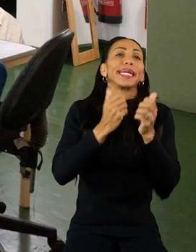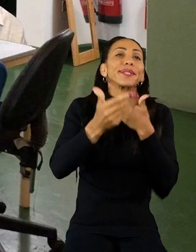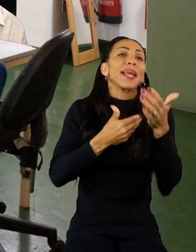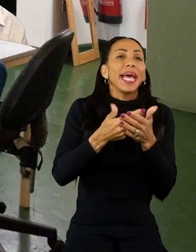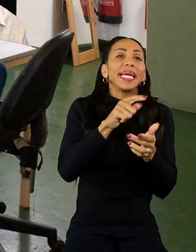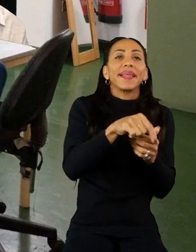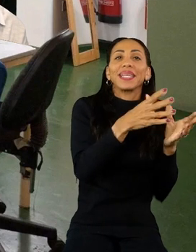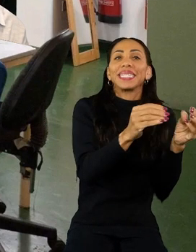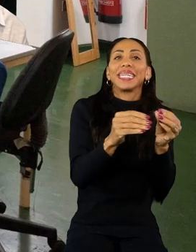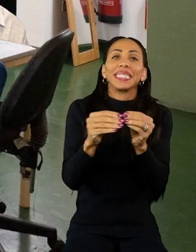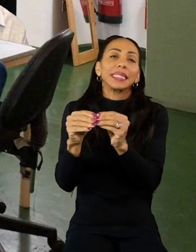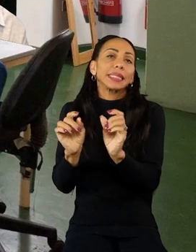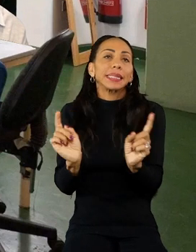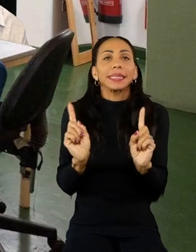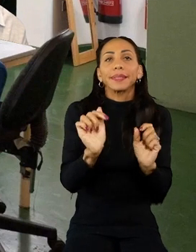perhaps just with my kind of